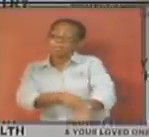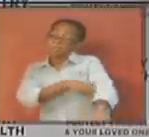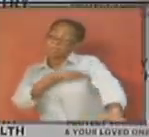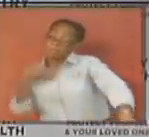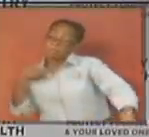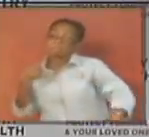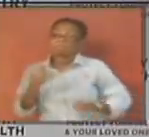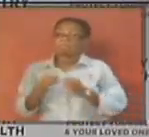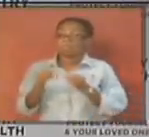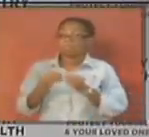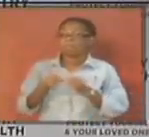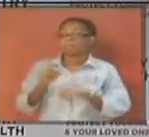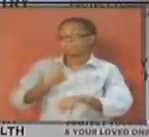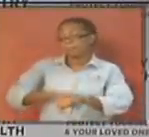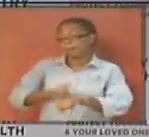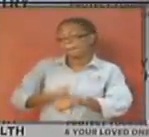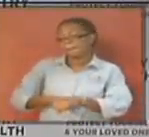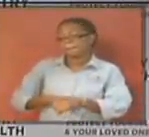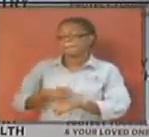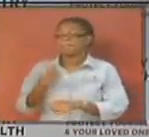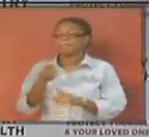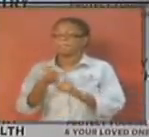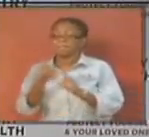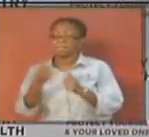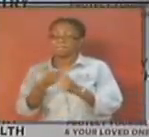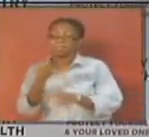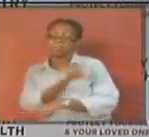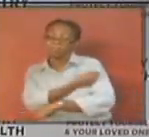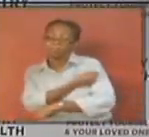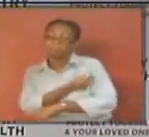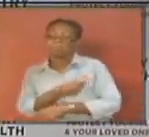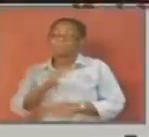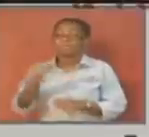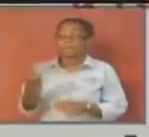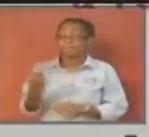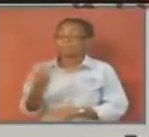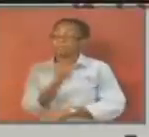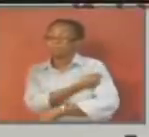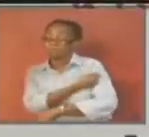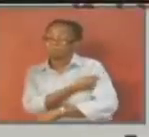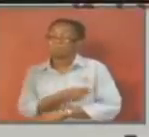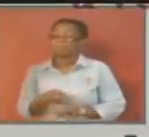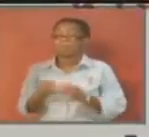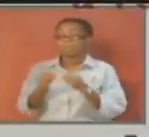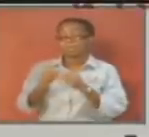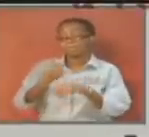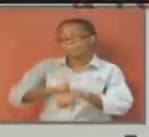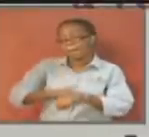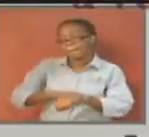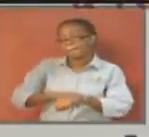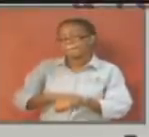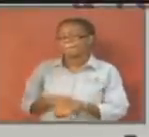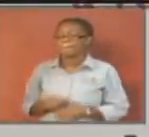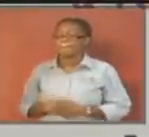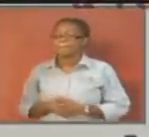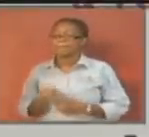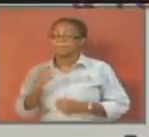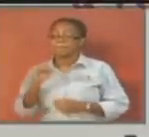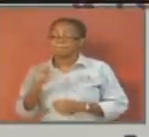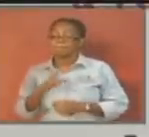Right, so let me answer the second one first. So in terms of that longer interval, as you know, WHO has recommended an 8 to 12-week interval